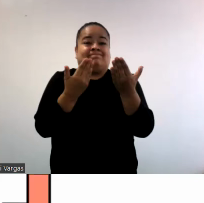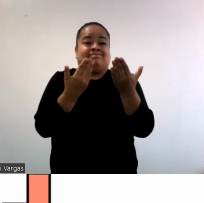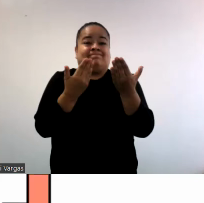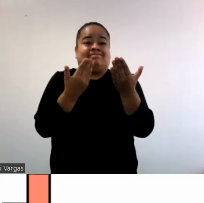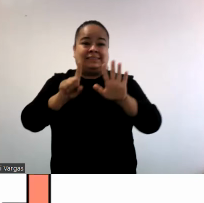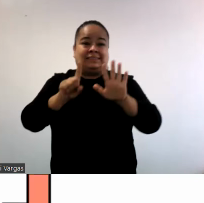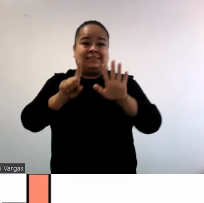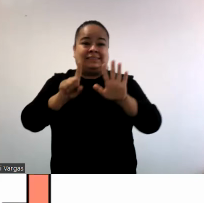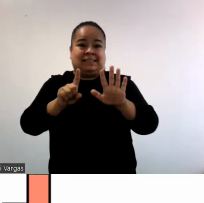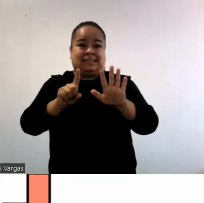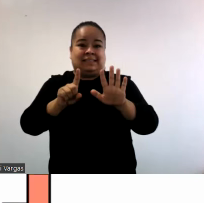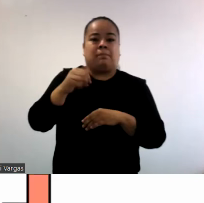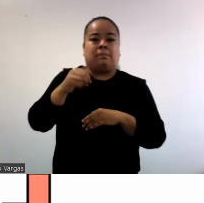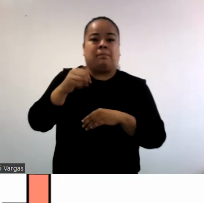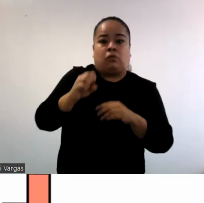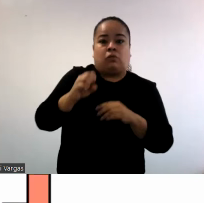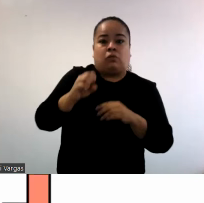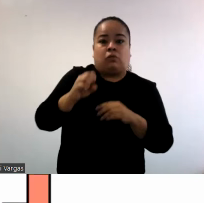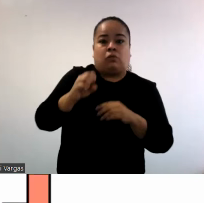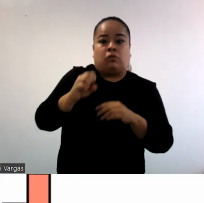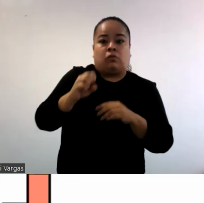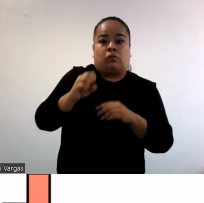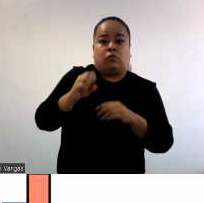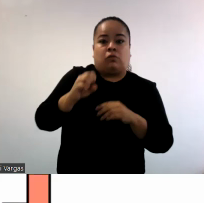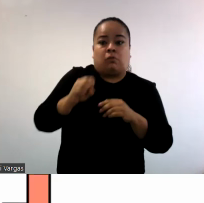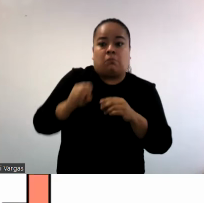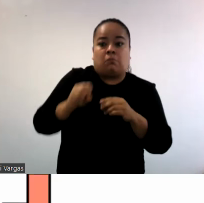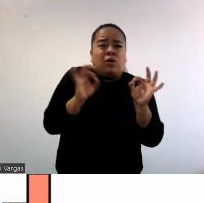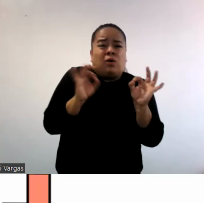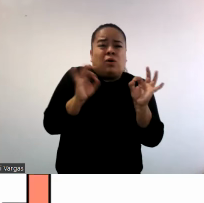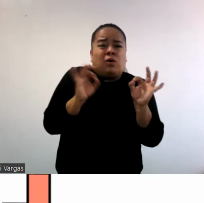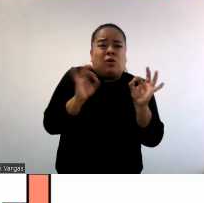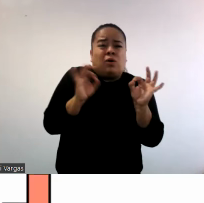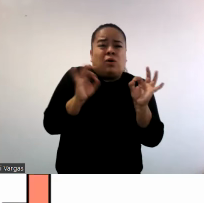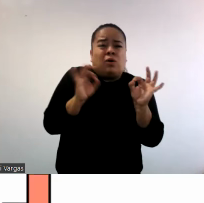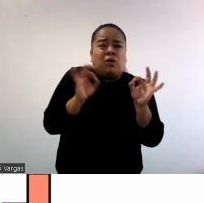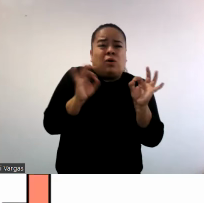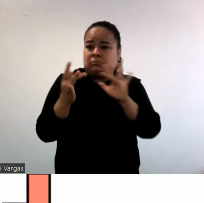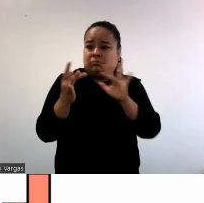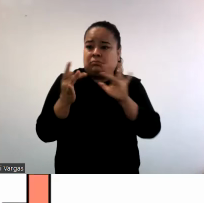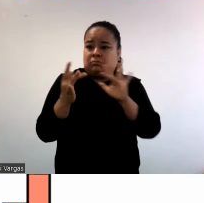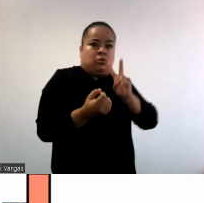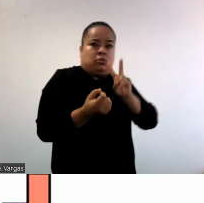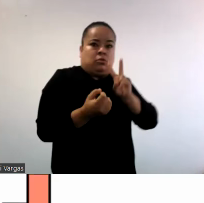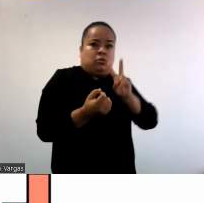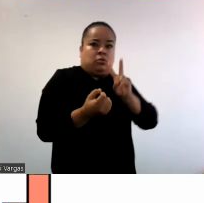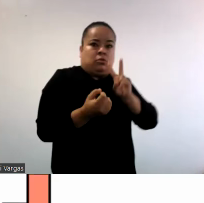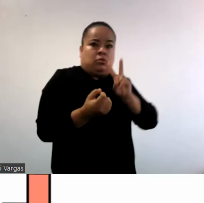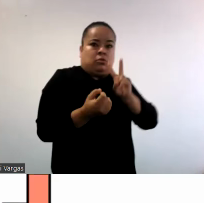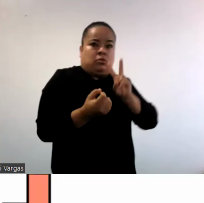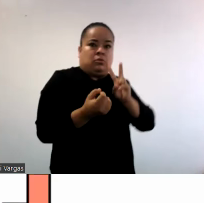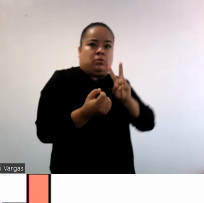are four other cases that are not related with the 3 previous cases